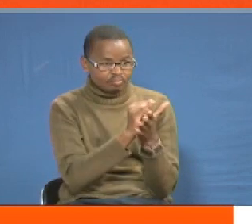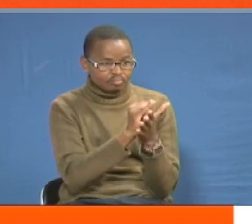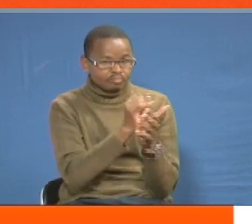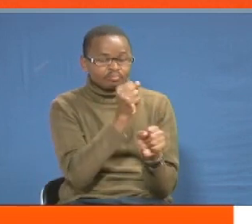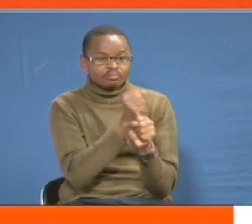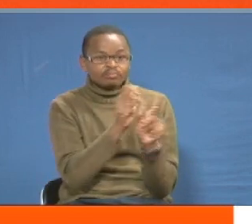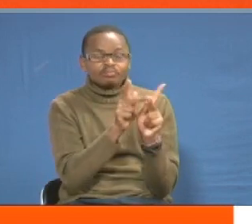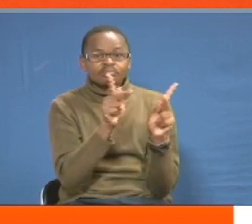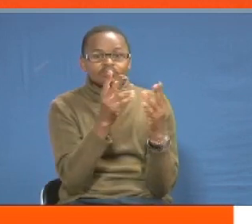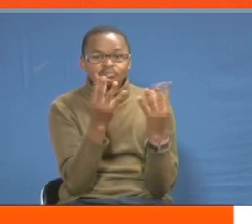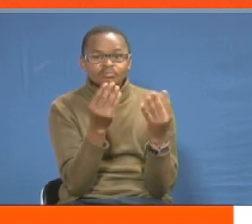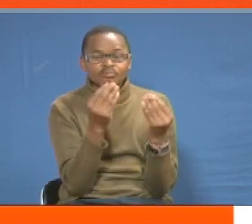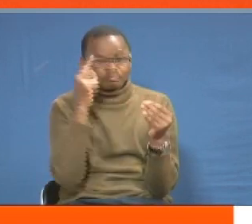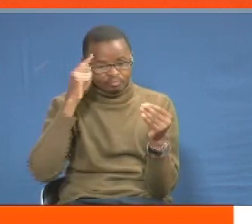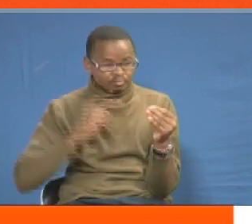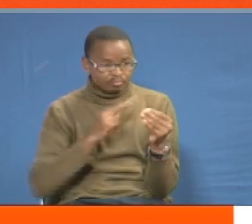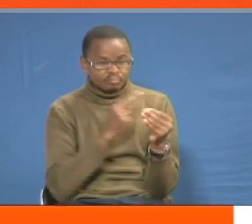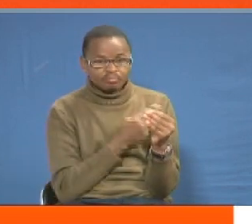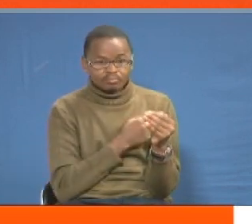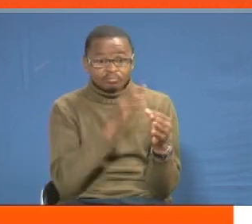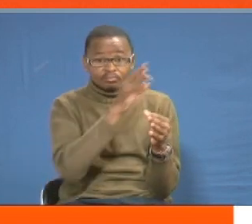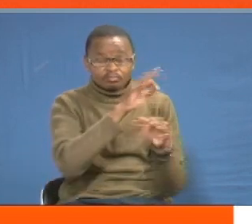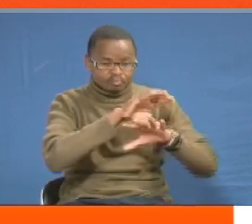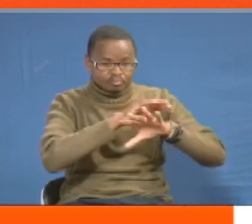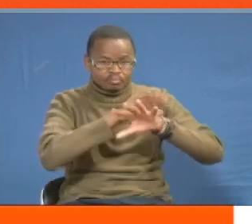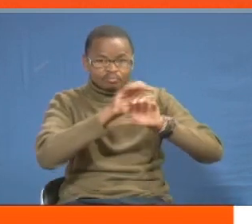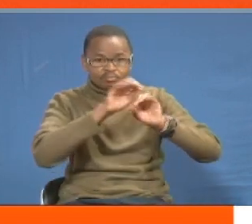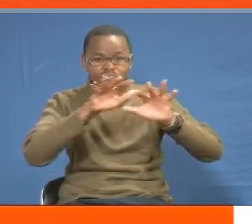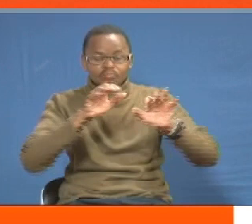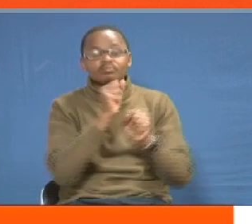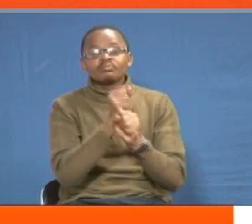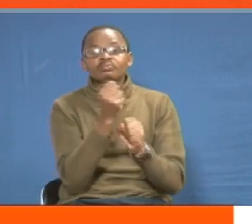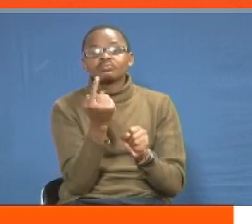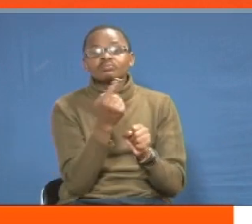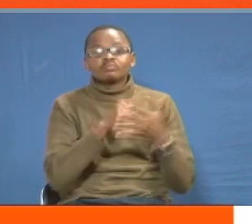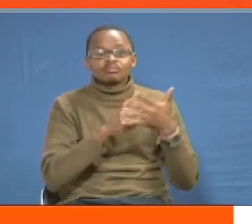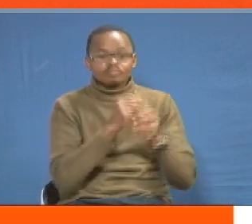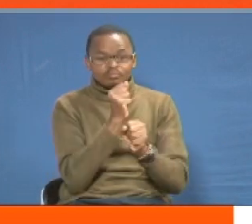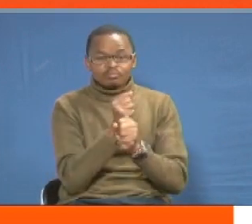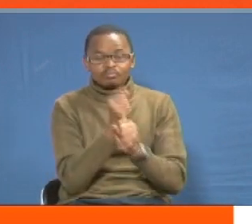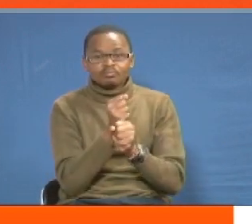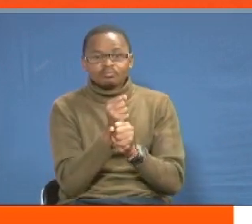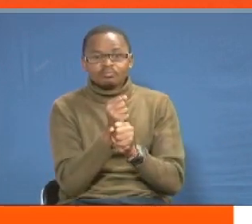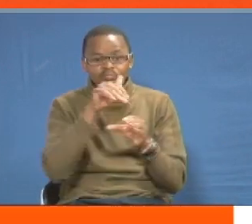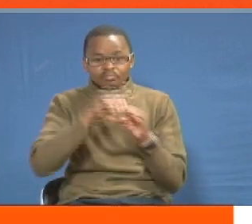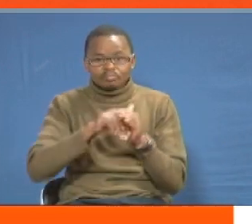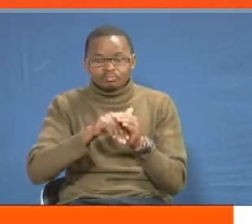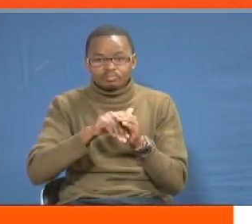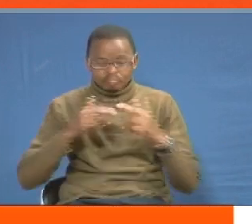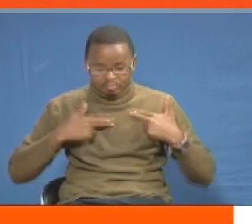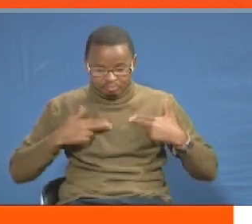that made it very easy for us, because if we had distributions to make, all we had to ensure is that